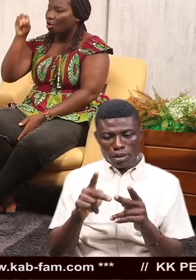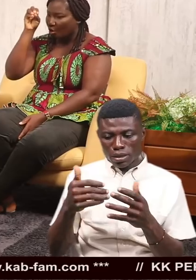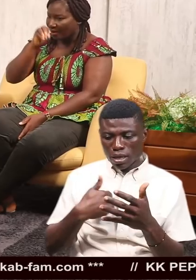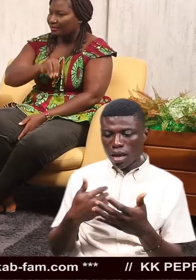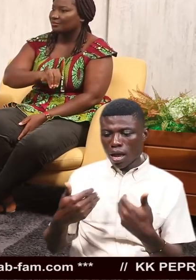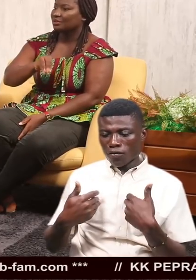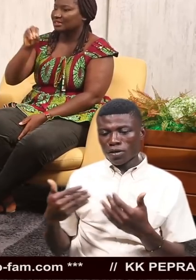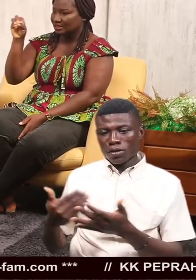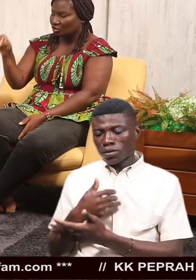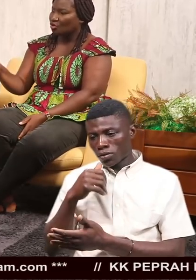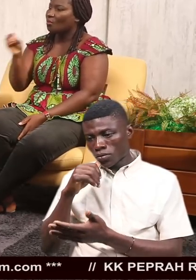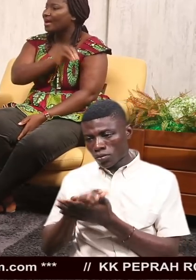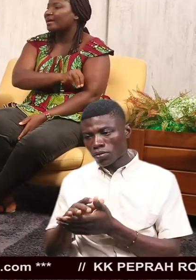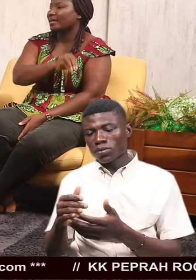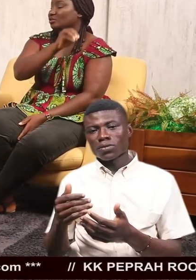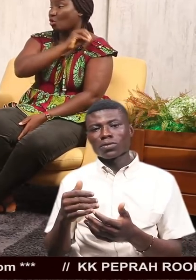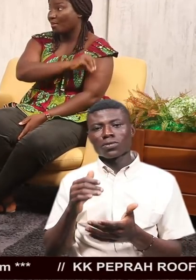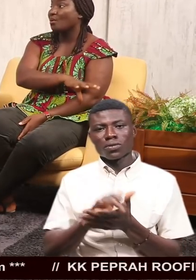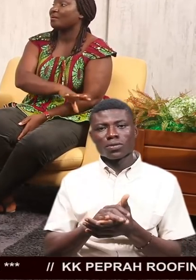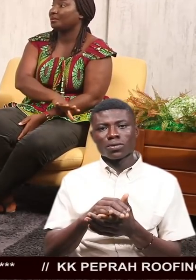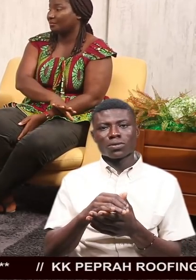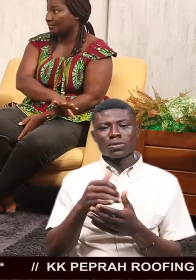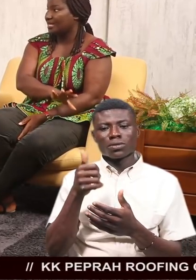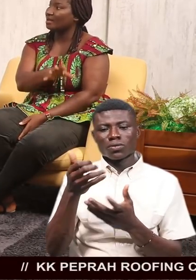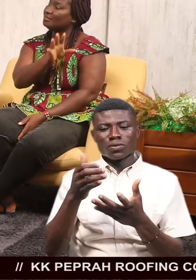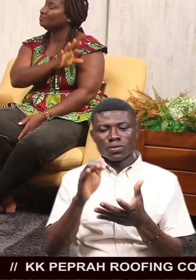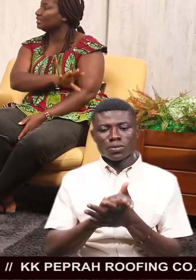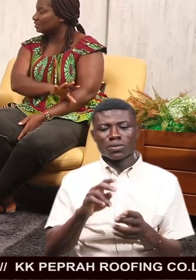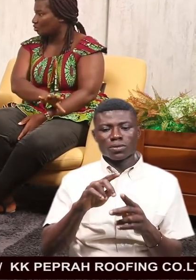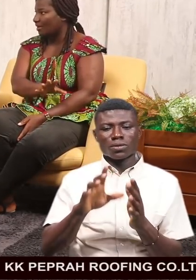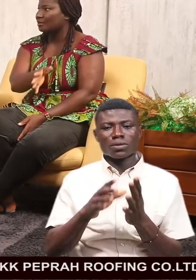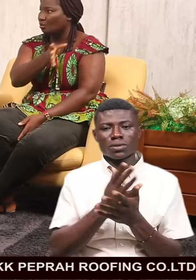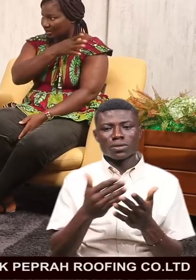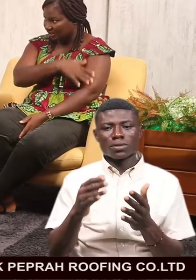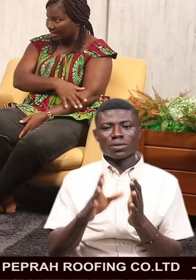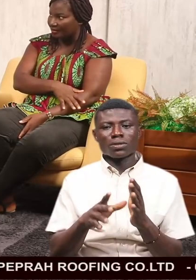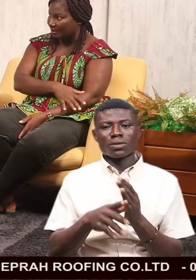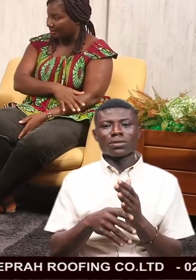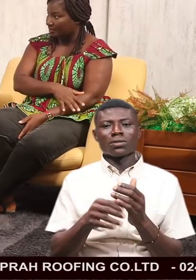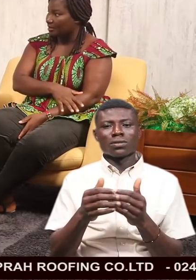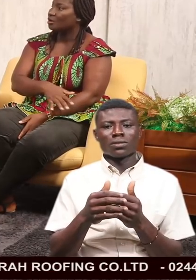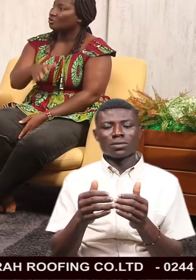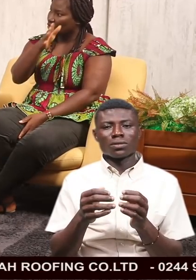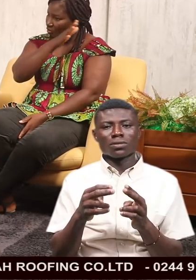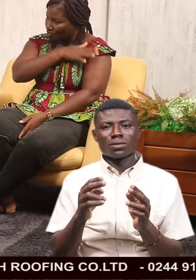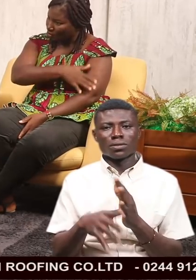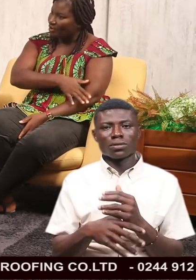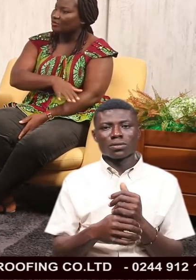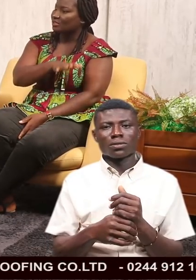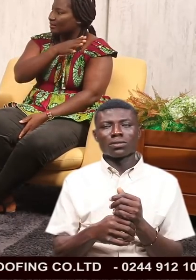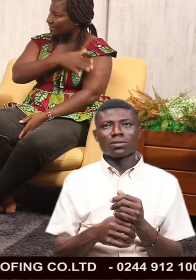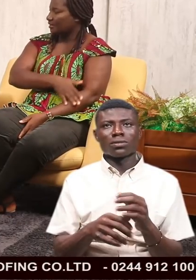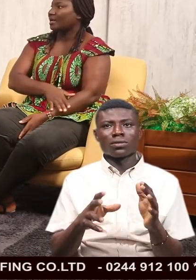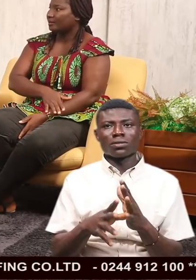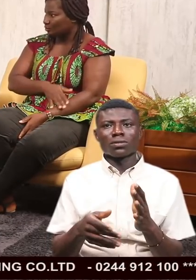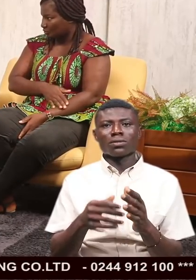fofro oba no no your bank as obe ware no na bi bi nti oba ne ko ne chikakra no okoye